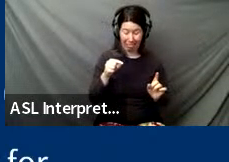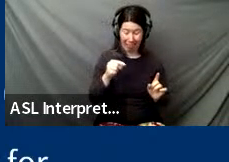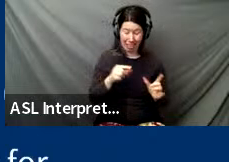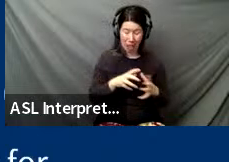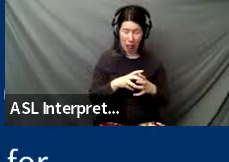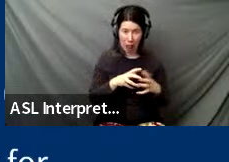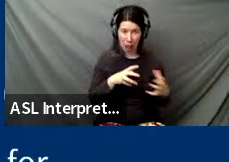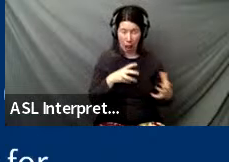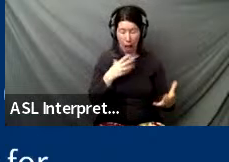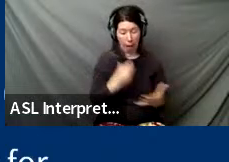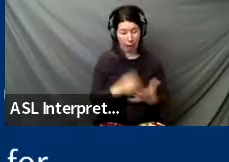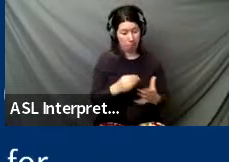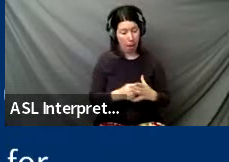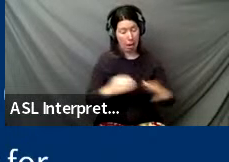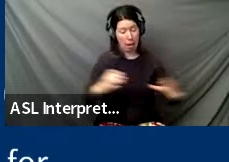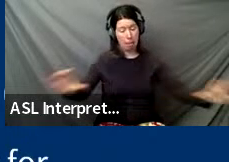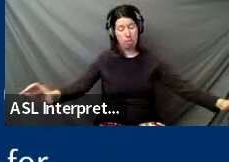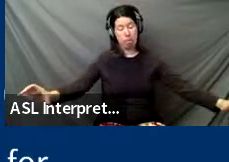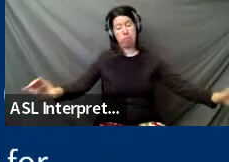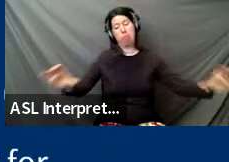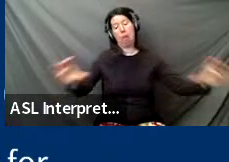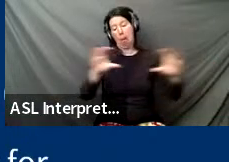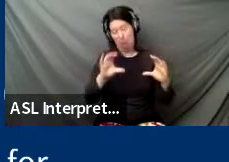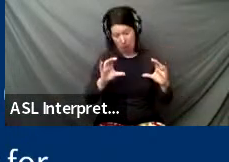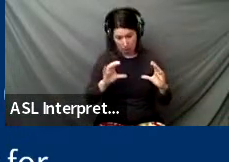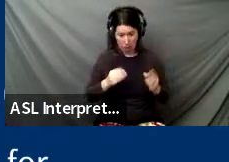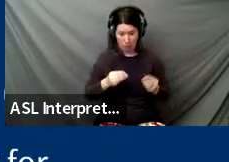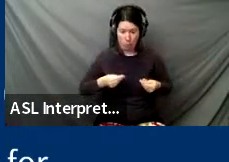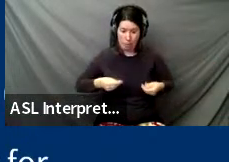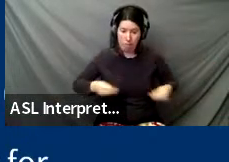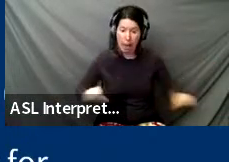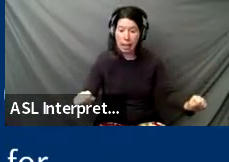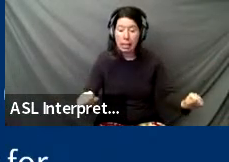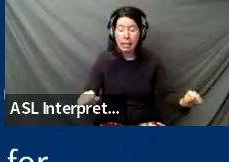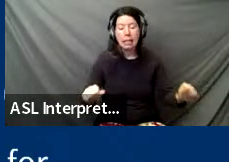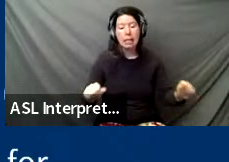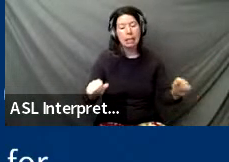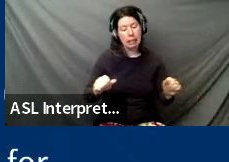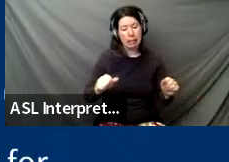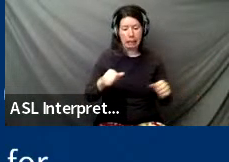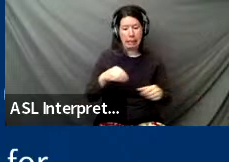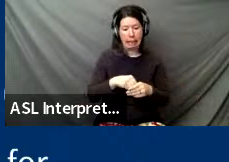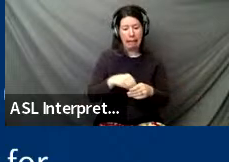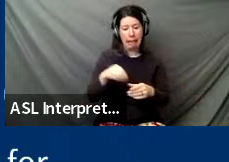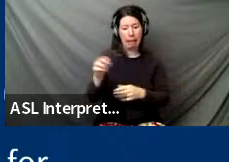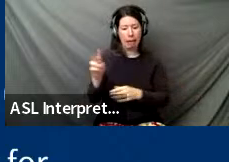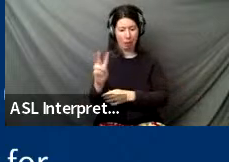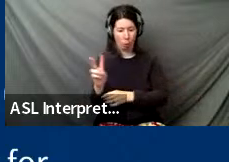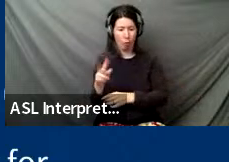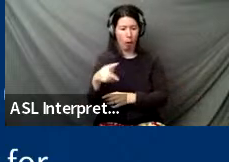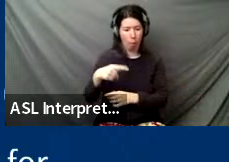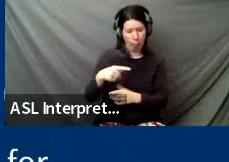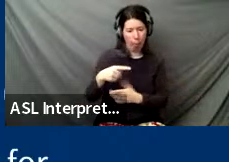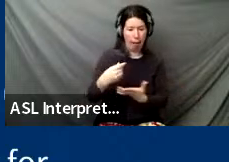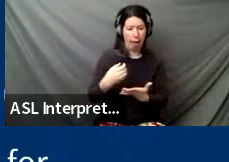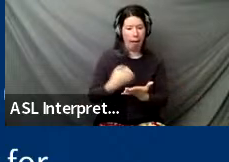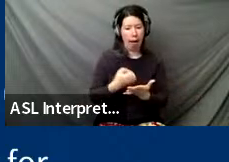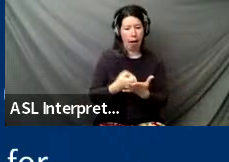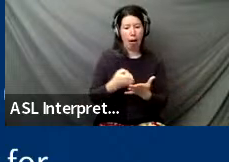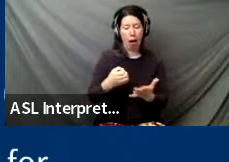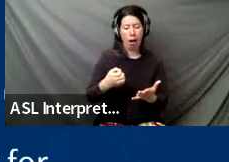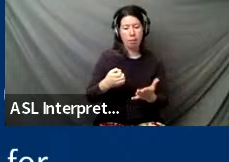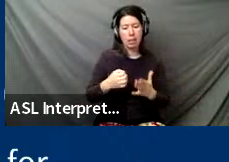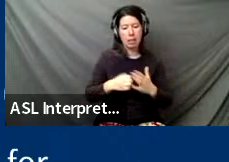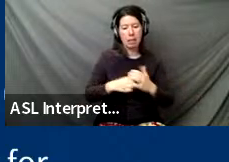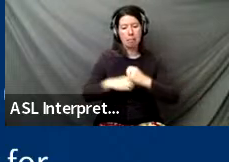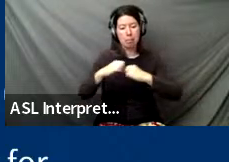into our region and to spend in the economies here of Portland and Vancouver. And so how do we really assess what